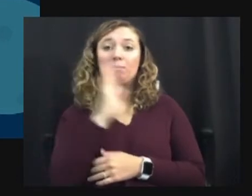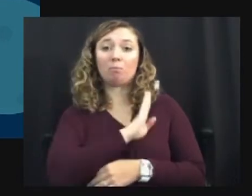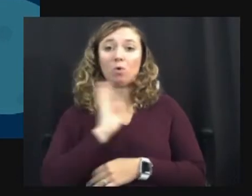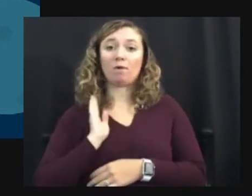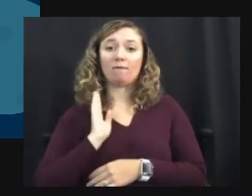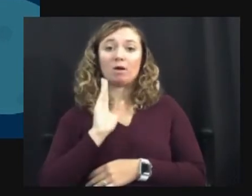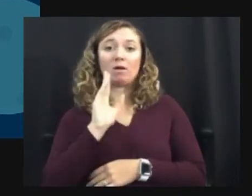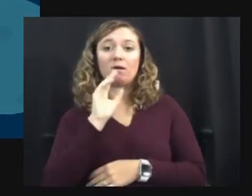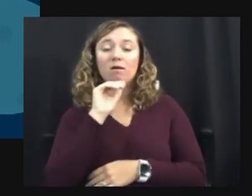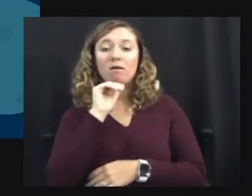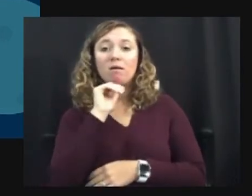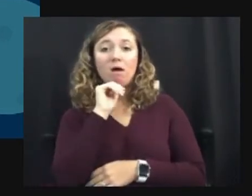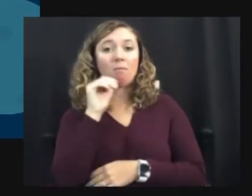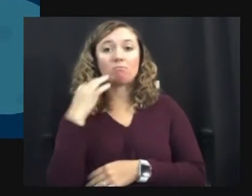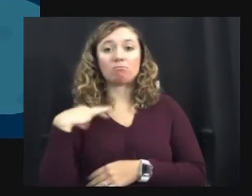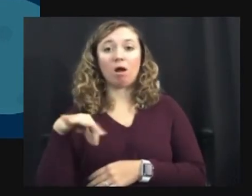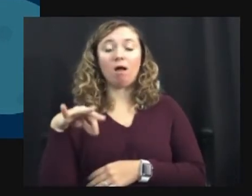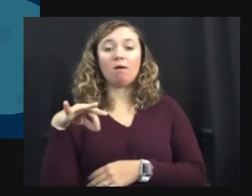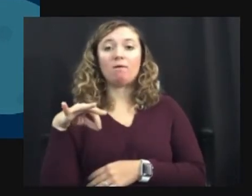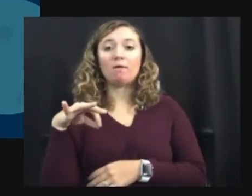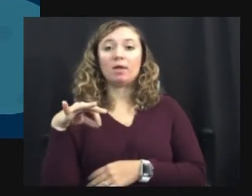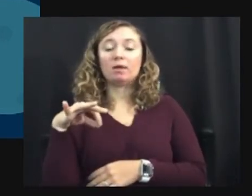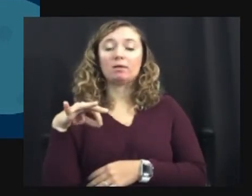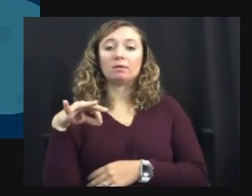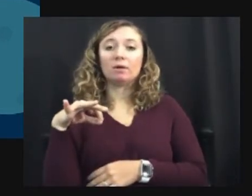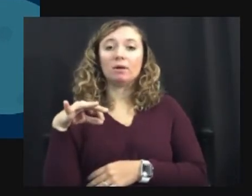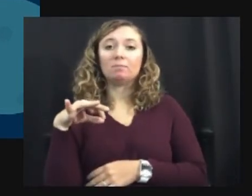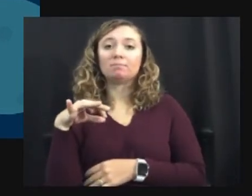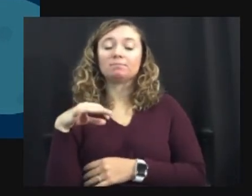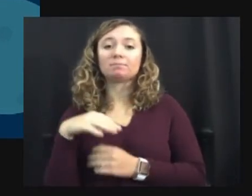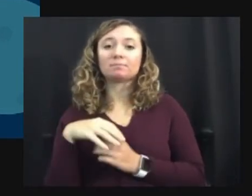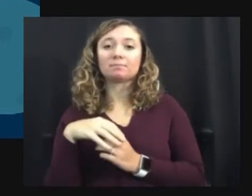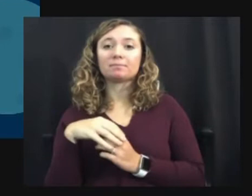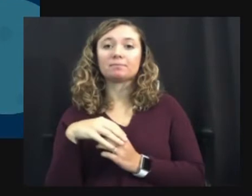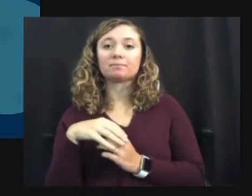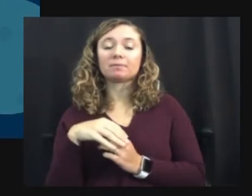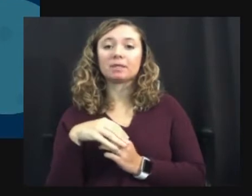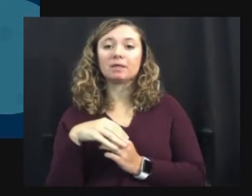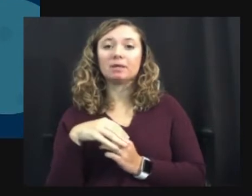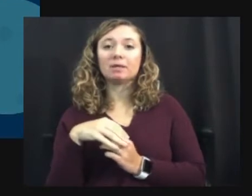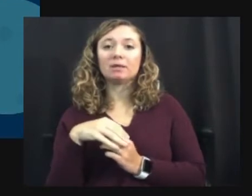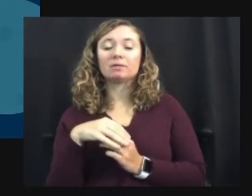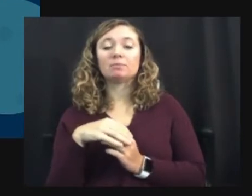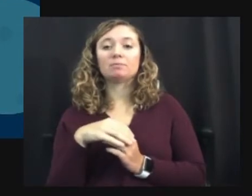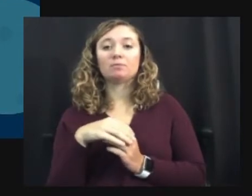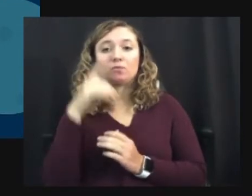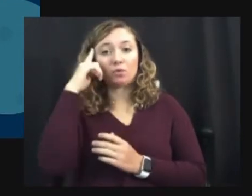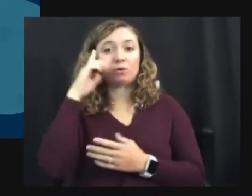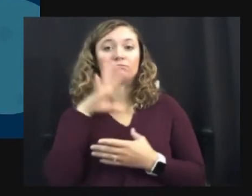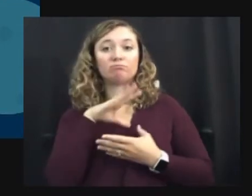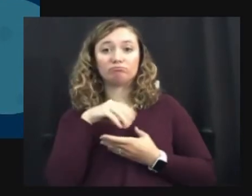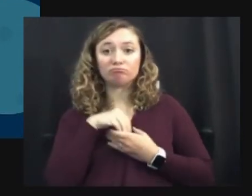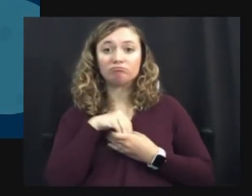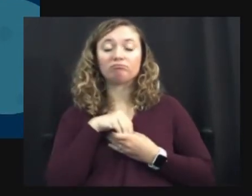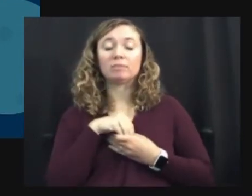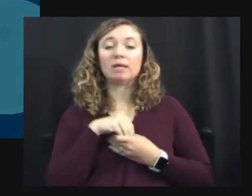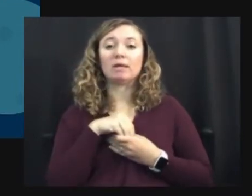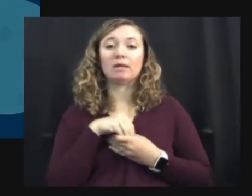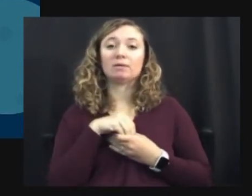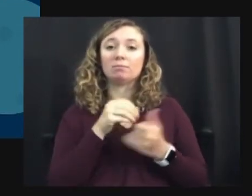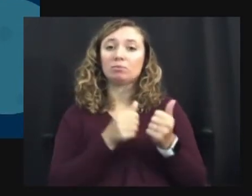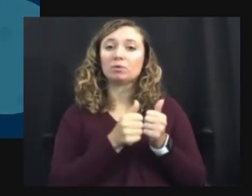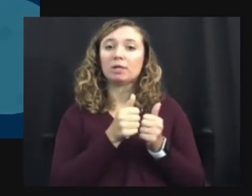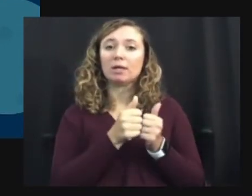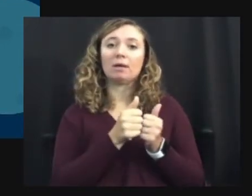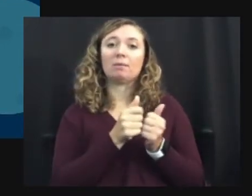organization led by autistics, mostly a publication, and I'm the CEO of